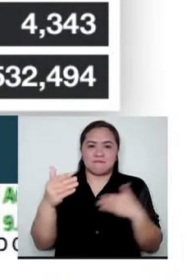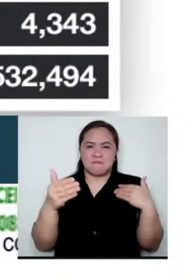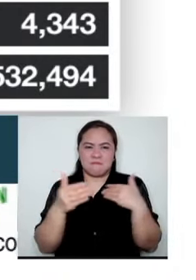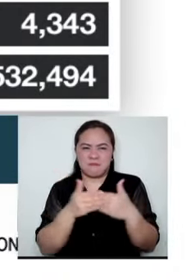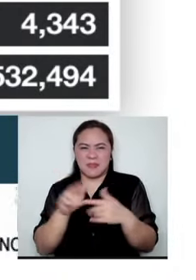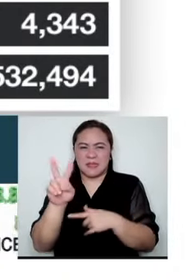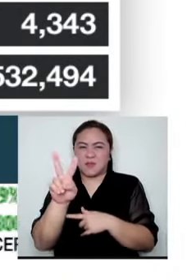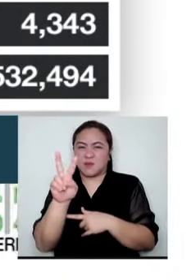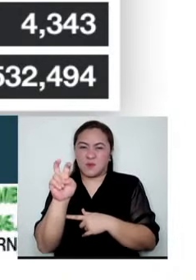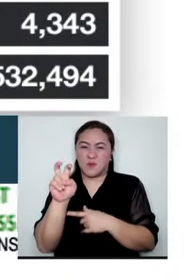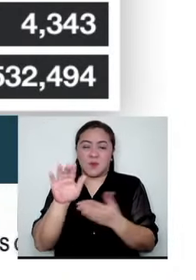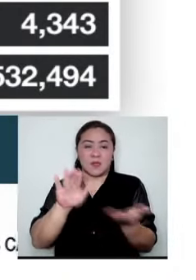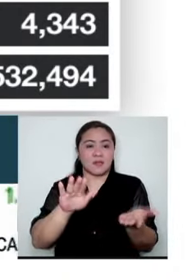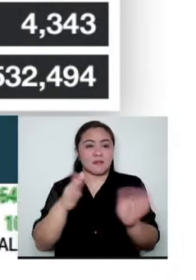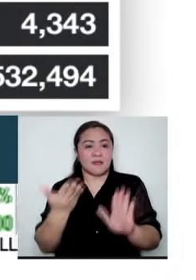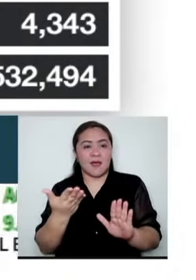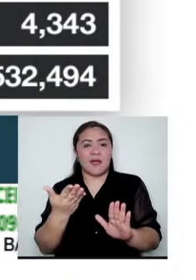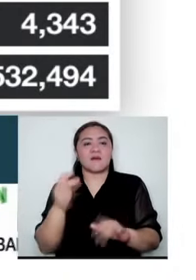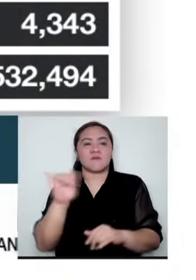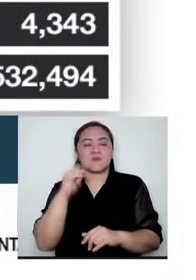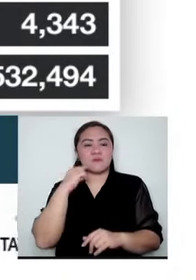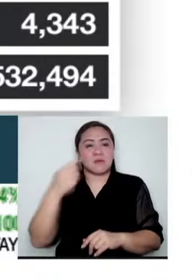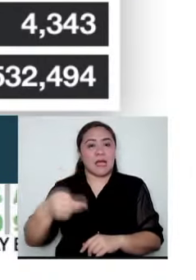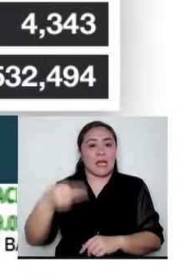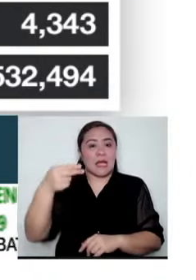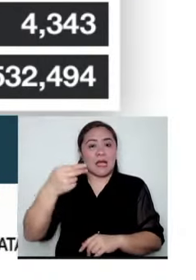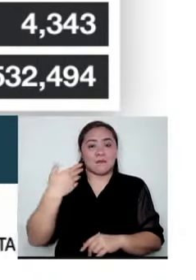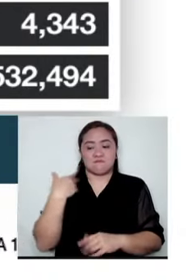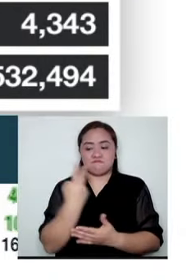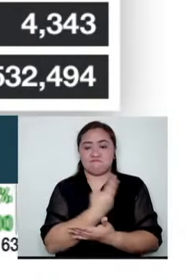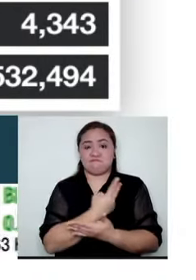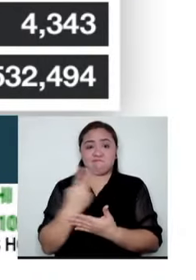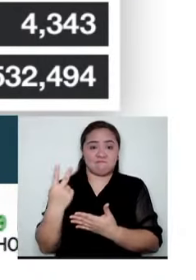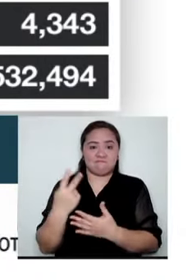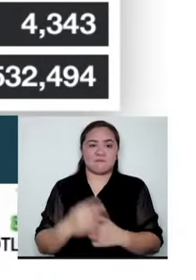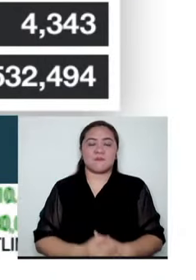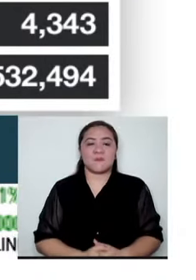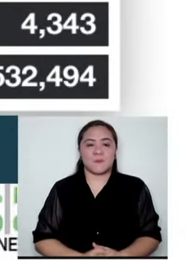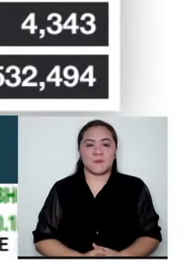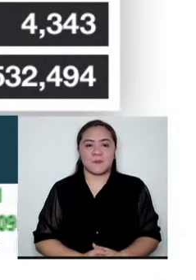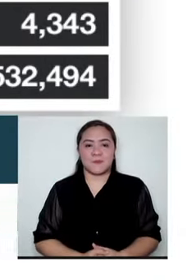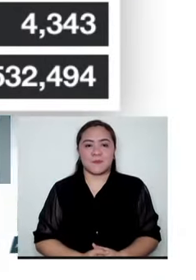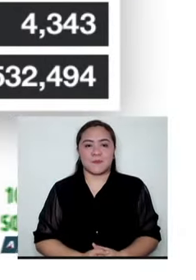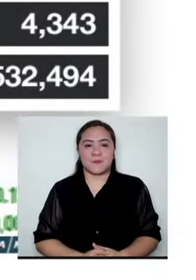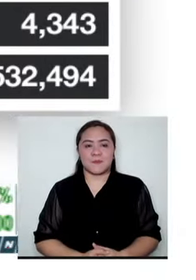new deaths were also reported, the highest in nearly 2 weeks.